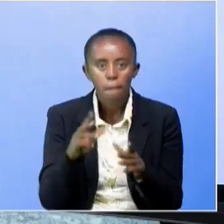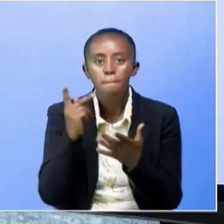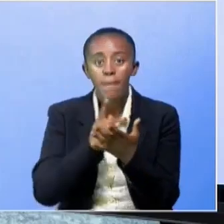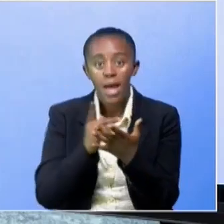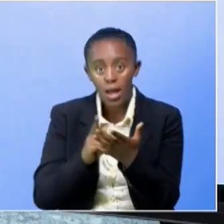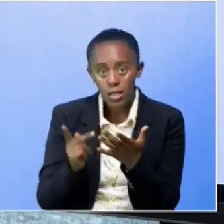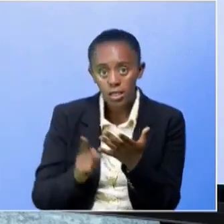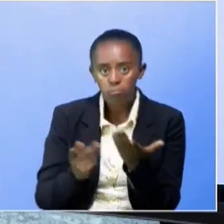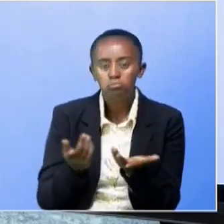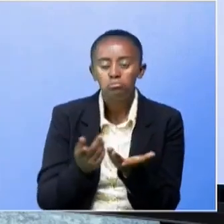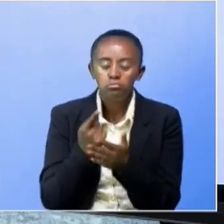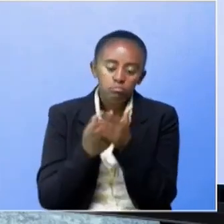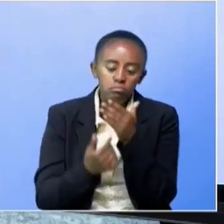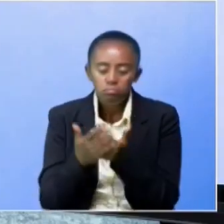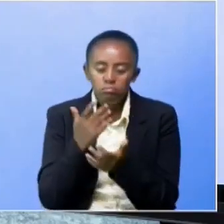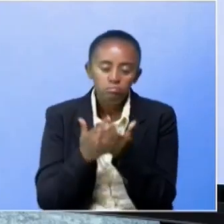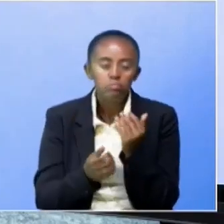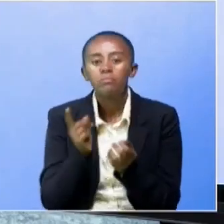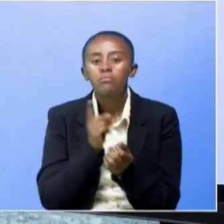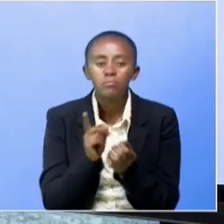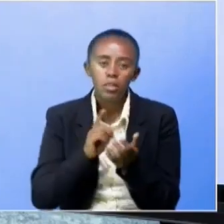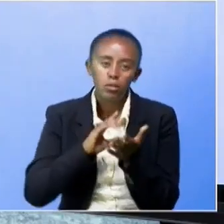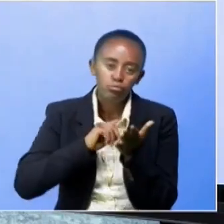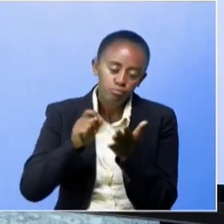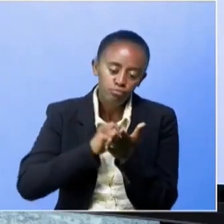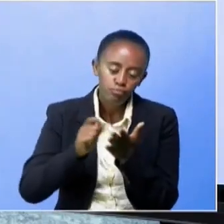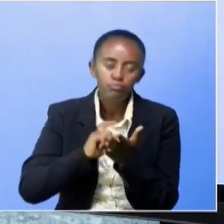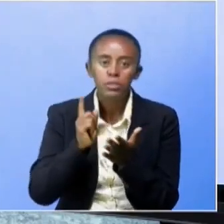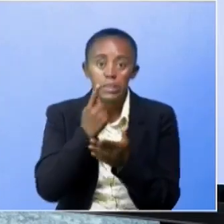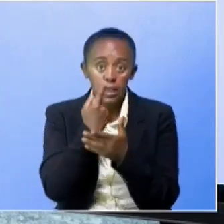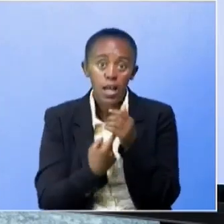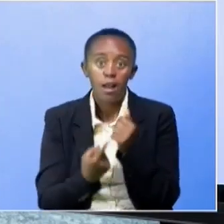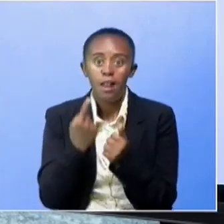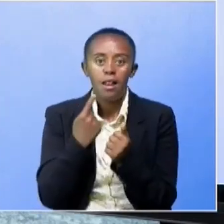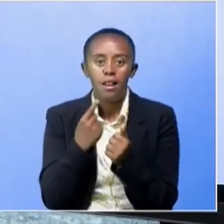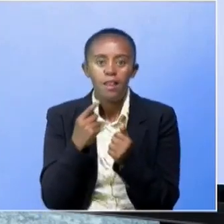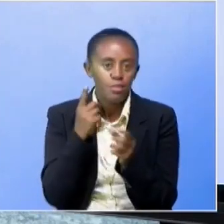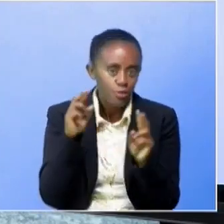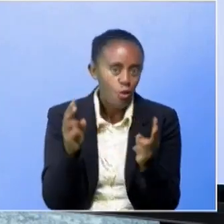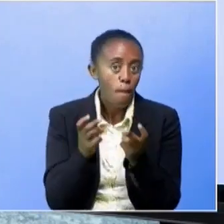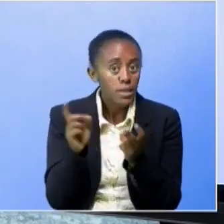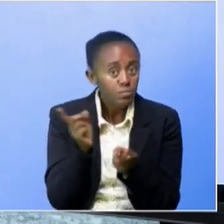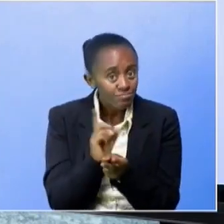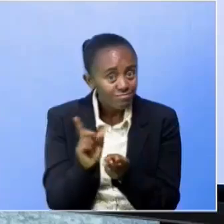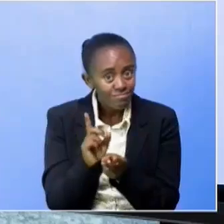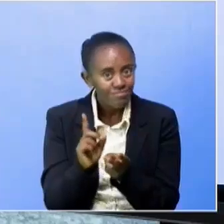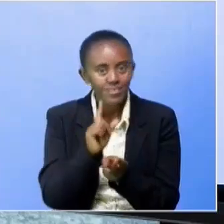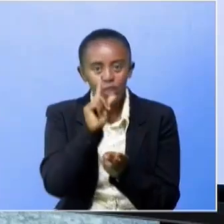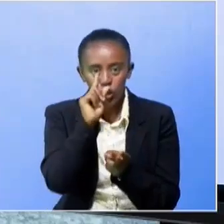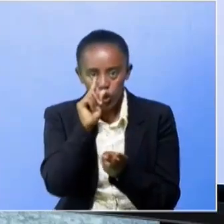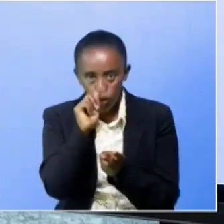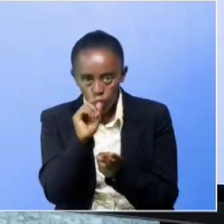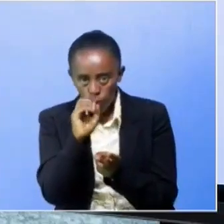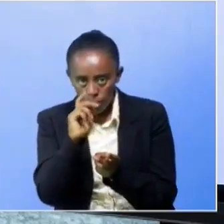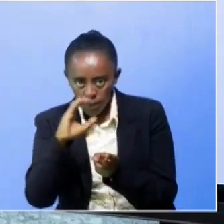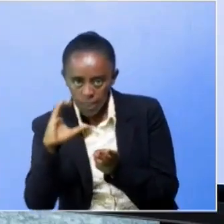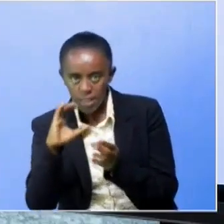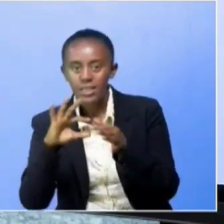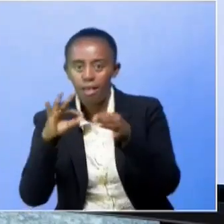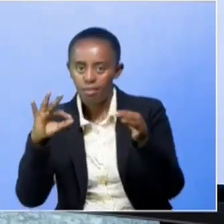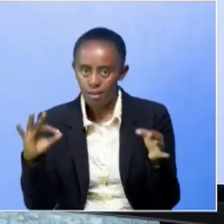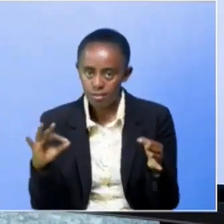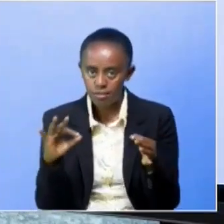paragraph deals with a single topic. So that single topic is the topic sentence because